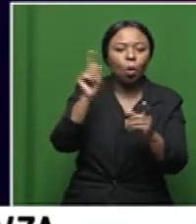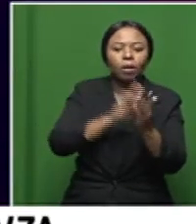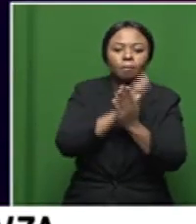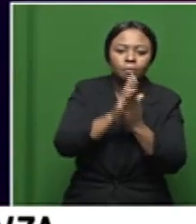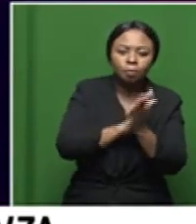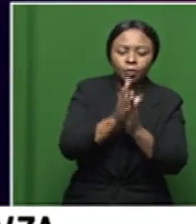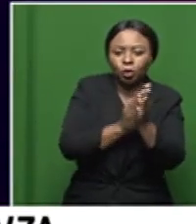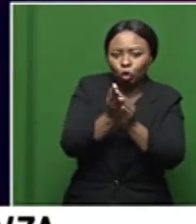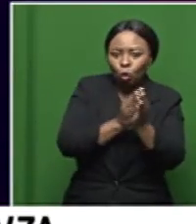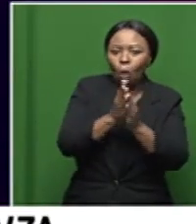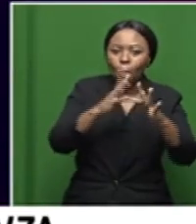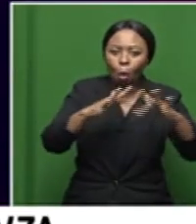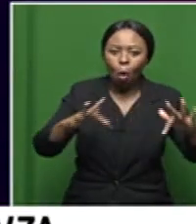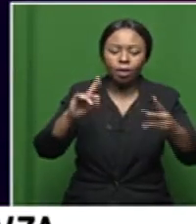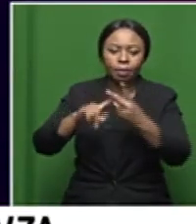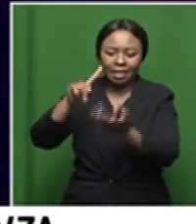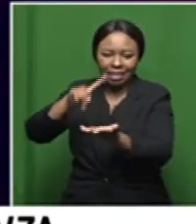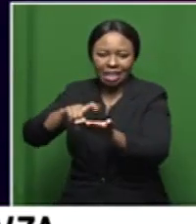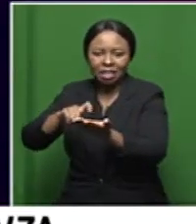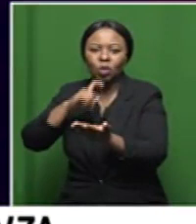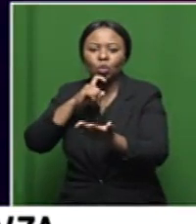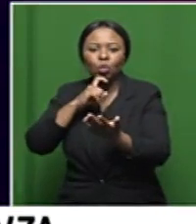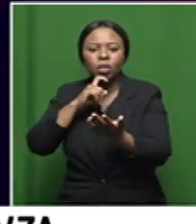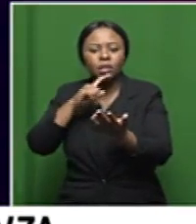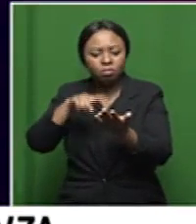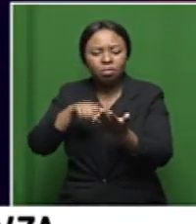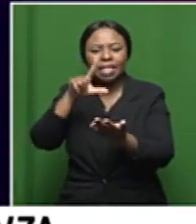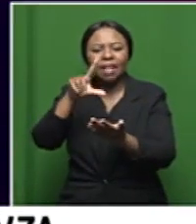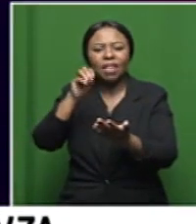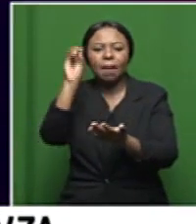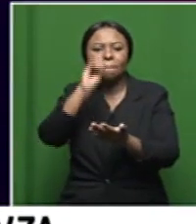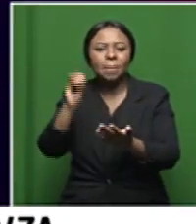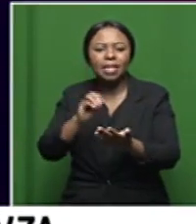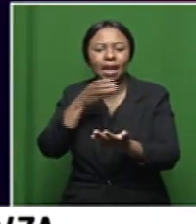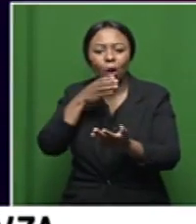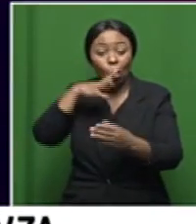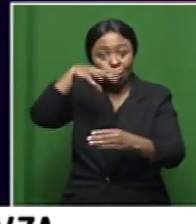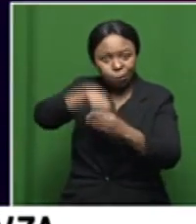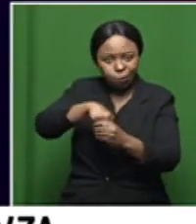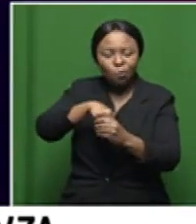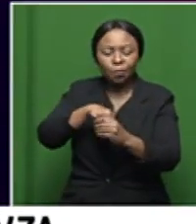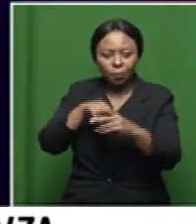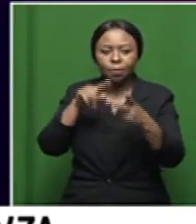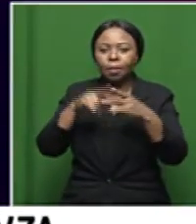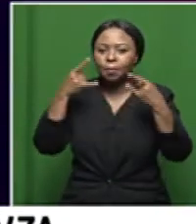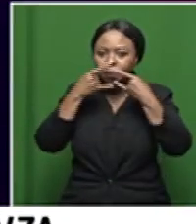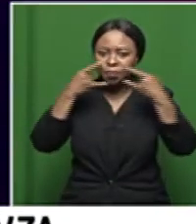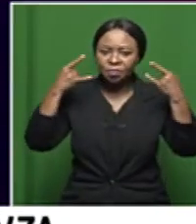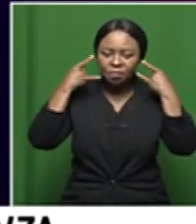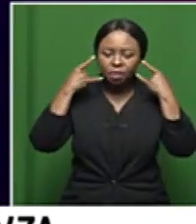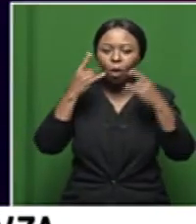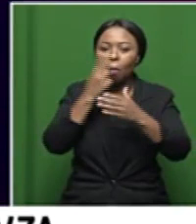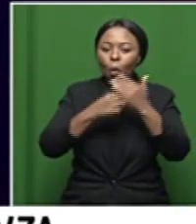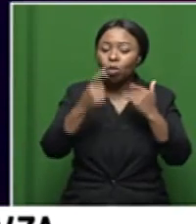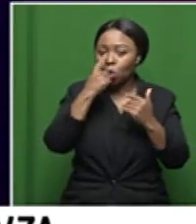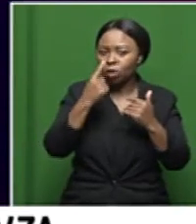soap and water, sanitize using sanitizers containing 70% alcohol content, wear a cloth mask that covers both